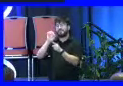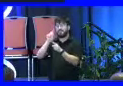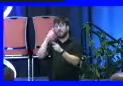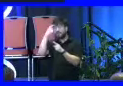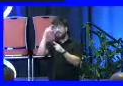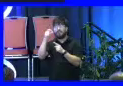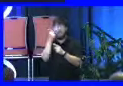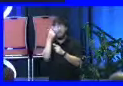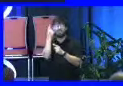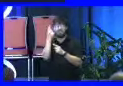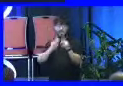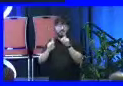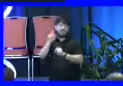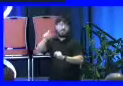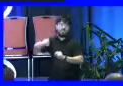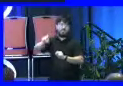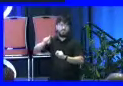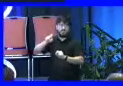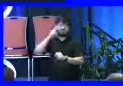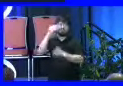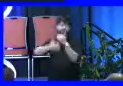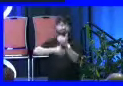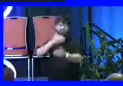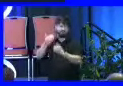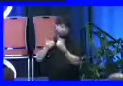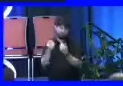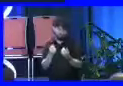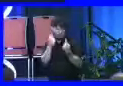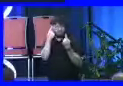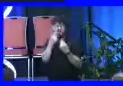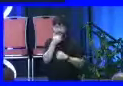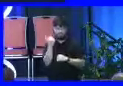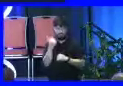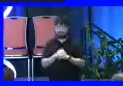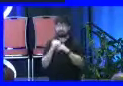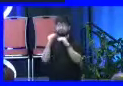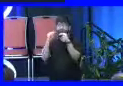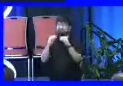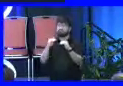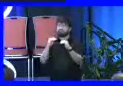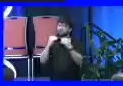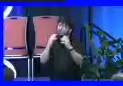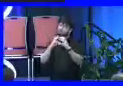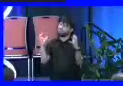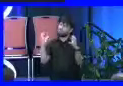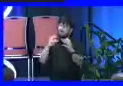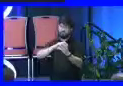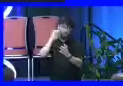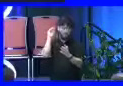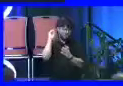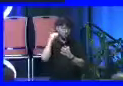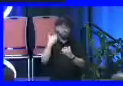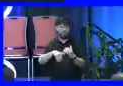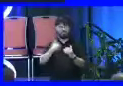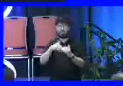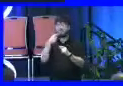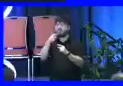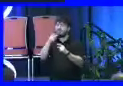scope and needs, among other goals. So there's so much to be learned from states and communities engaging in